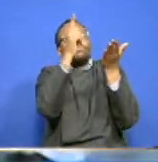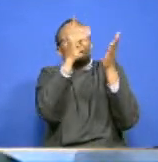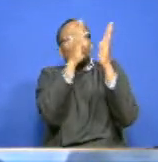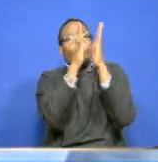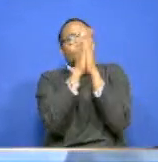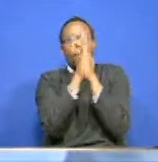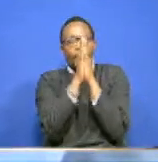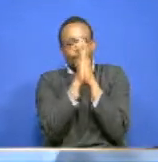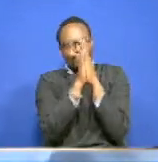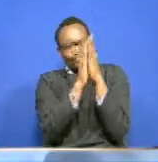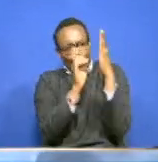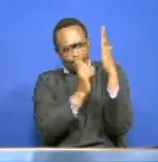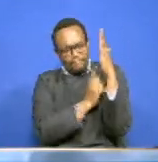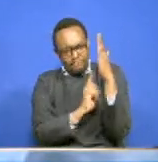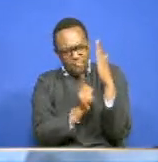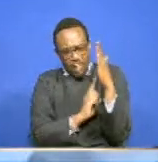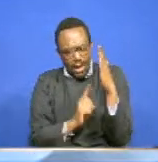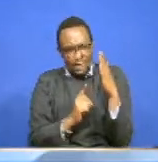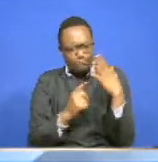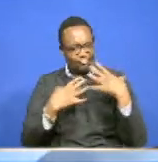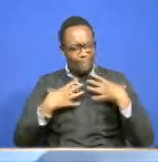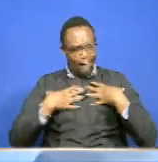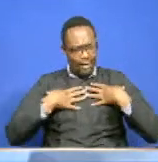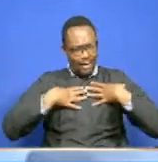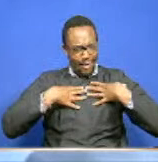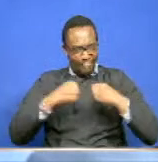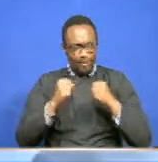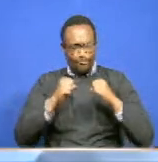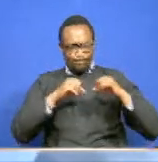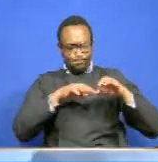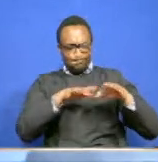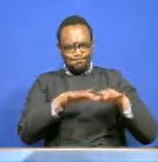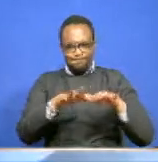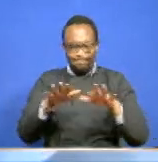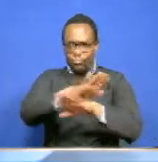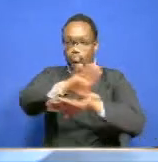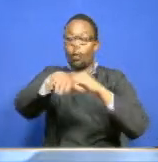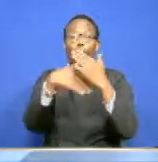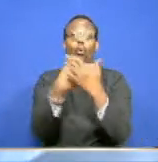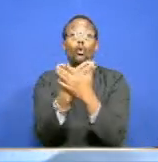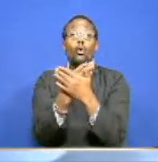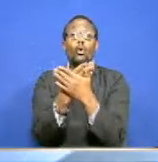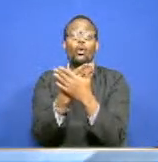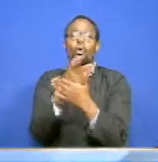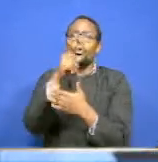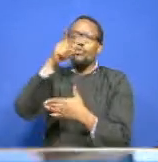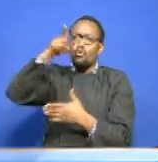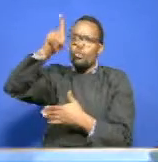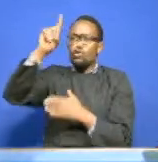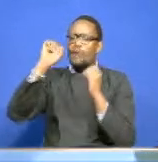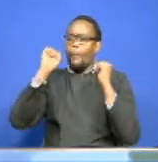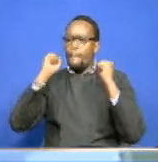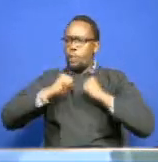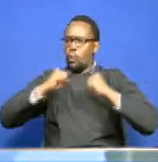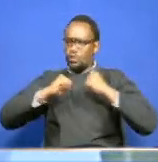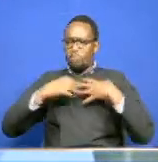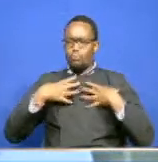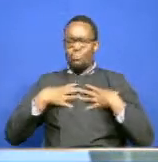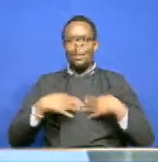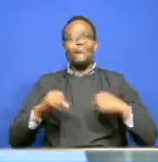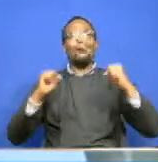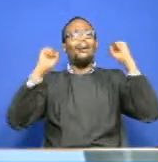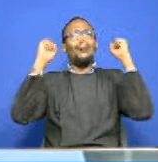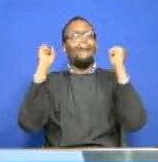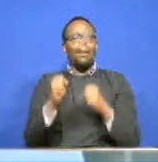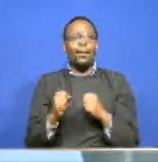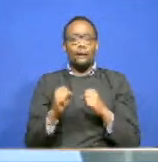you minister your healing upon them. You are the healing balm of Gilead. May you minister healing